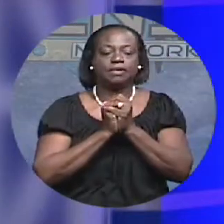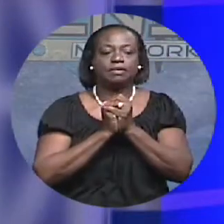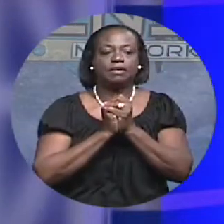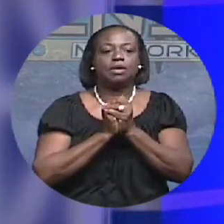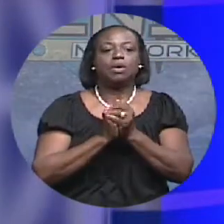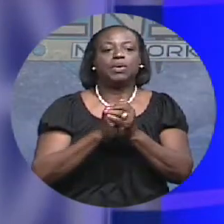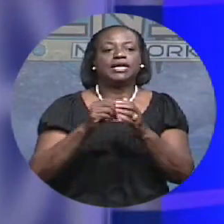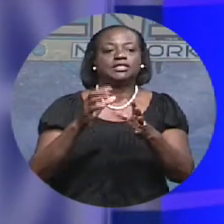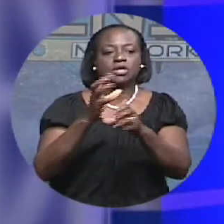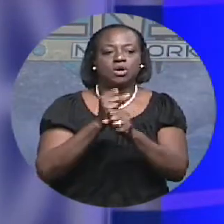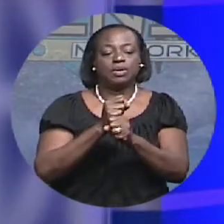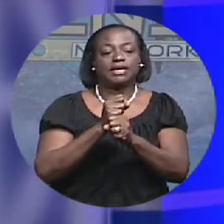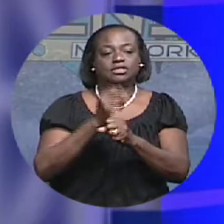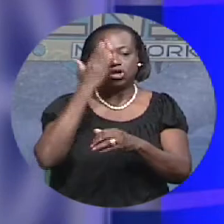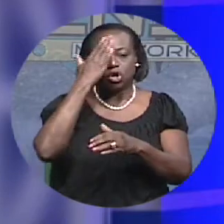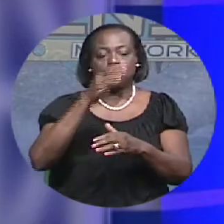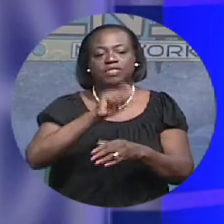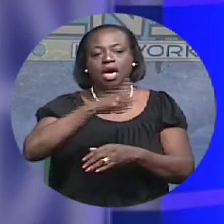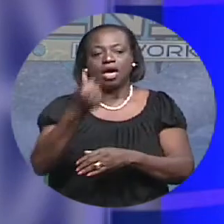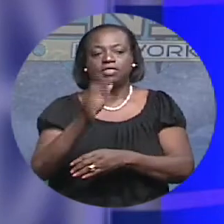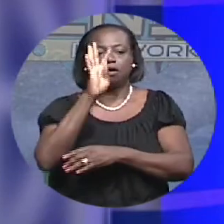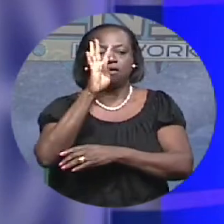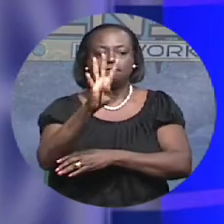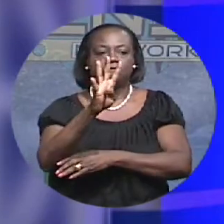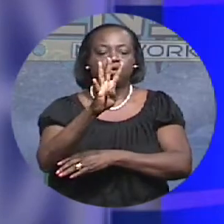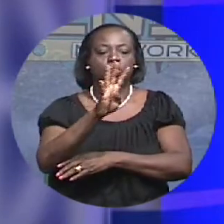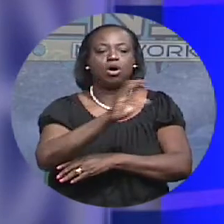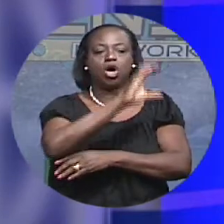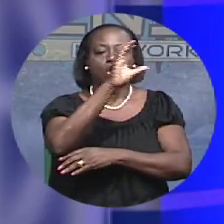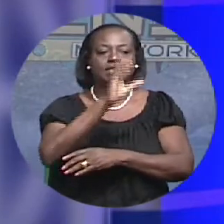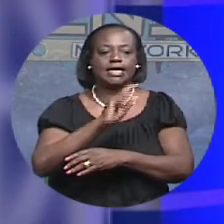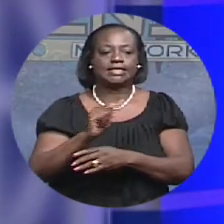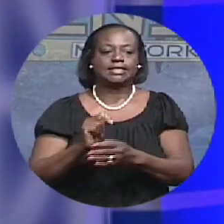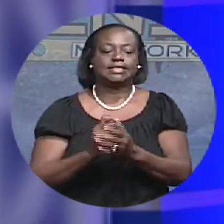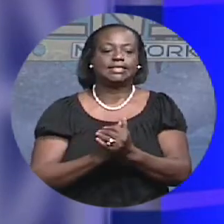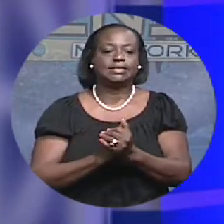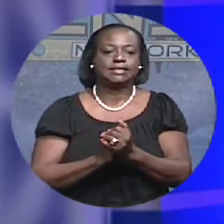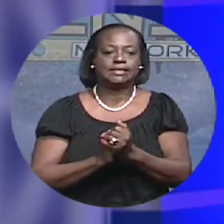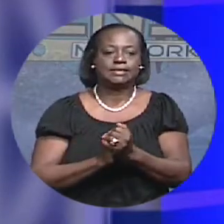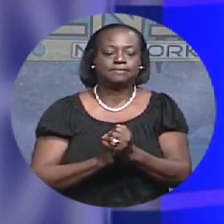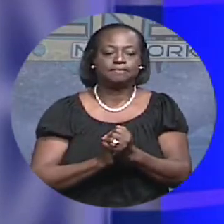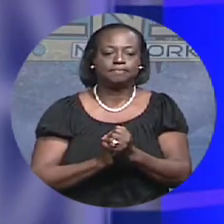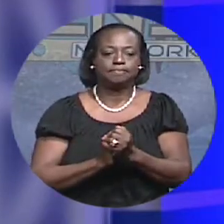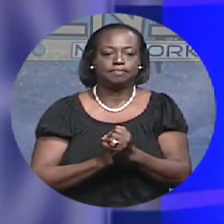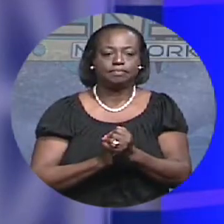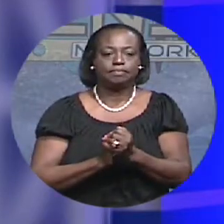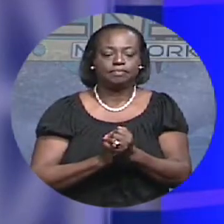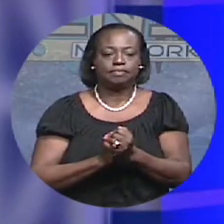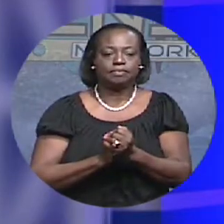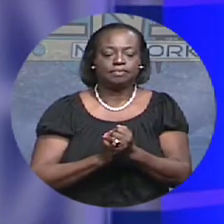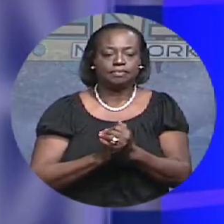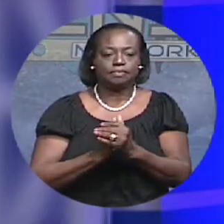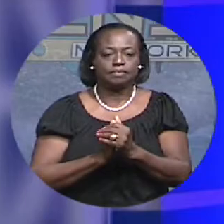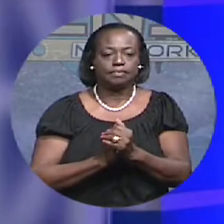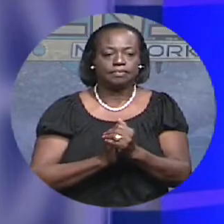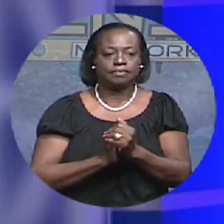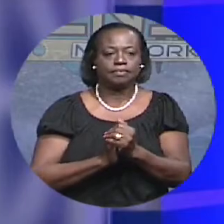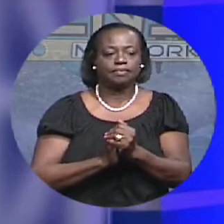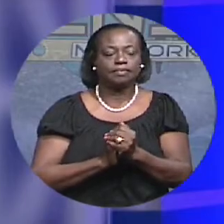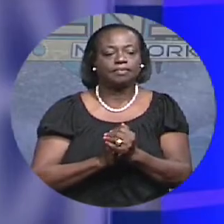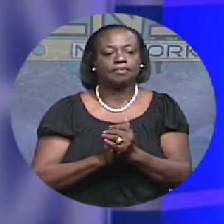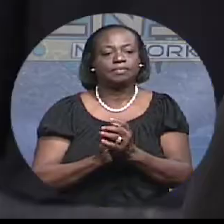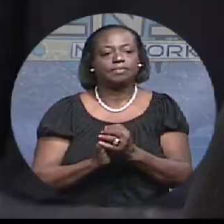to know the remaining four contestants vying for the coveted title. Here's Tevette Darville, Chantel O'Brien, Shanae Strawn, and Lexi Wilson.